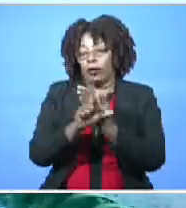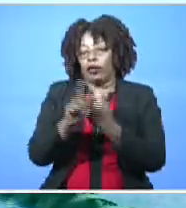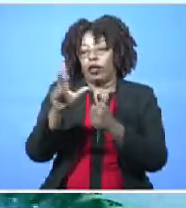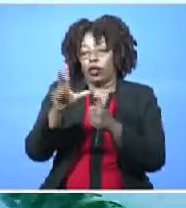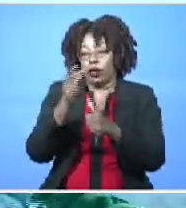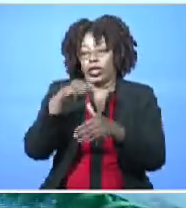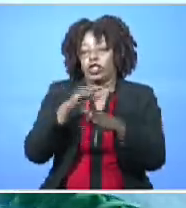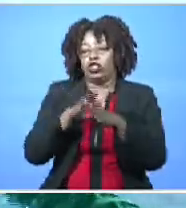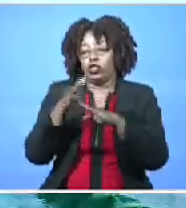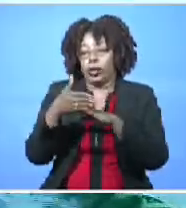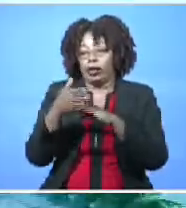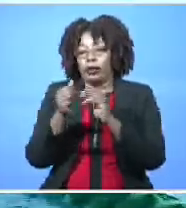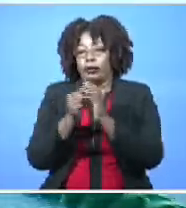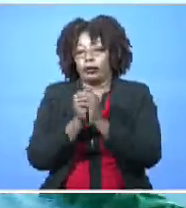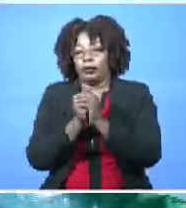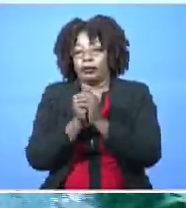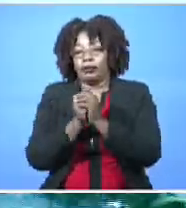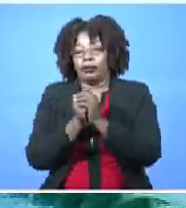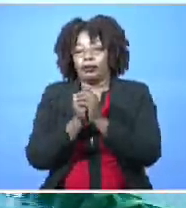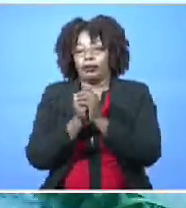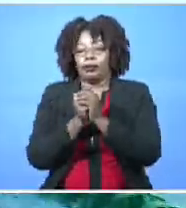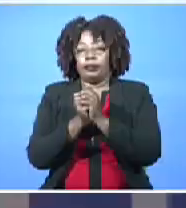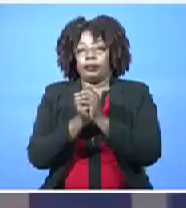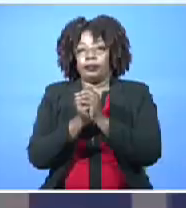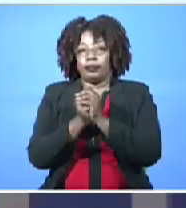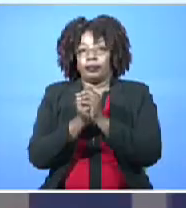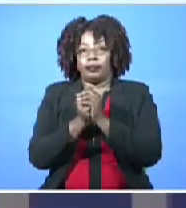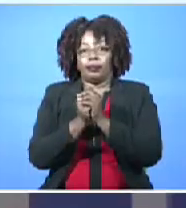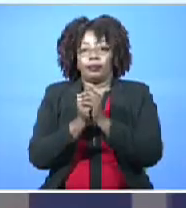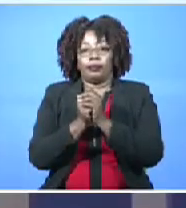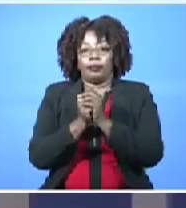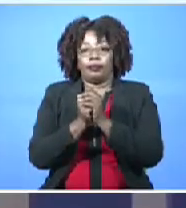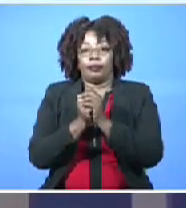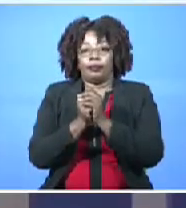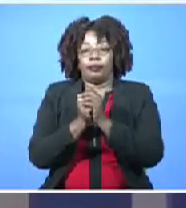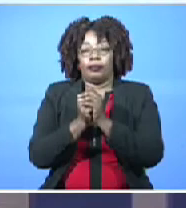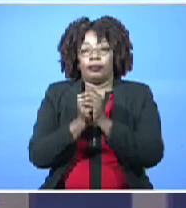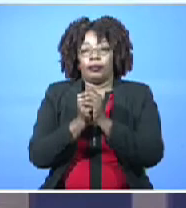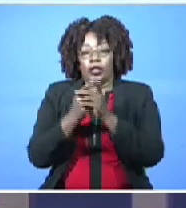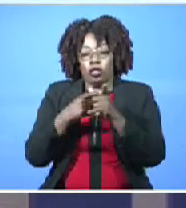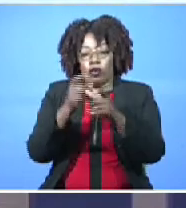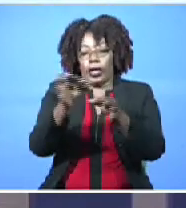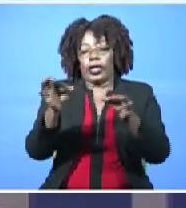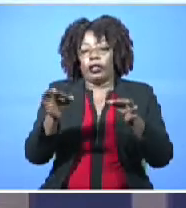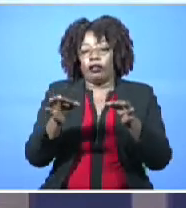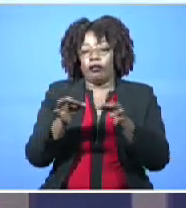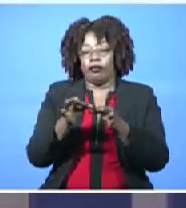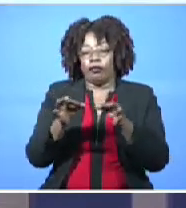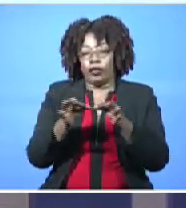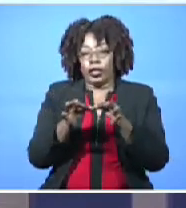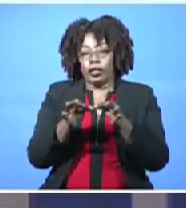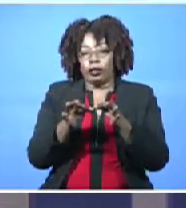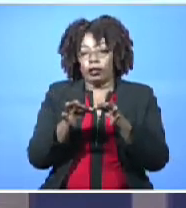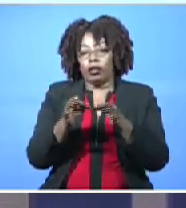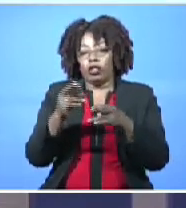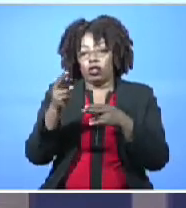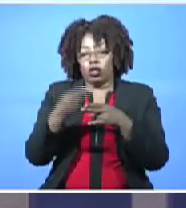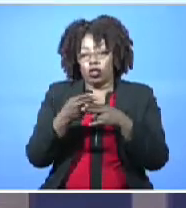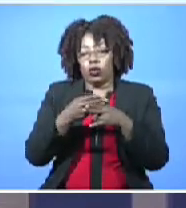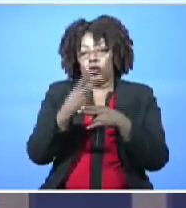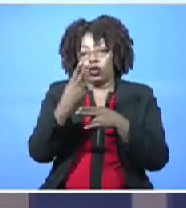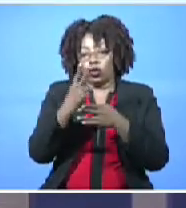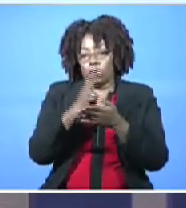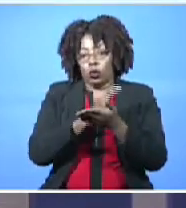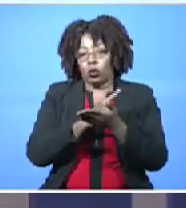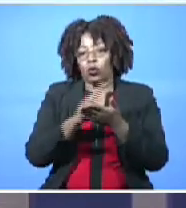Jamaica. Kelsey Johnson, ZNS Total Sports. The Carifta Track and Field Championships also just over 2 weeks away now,